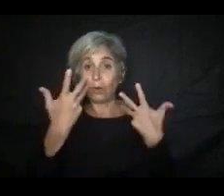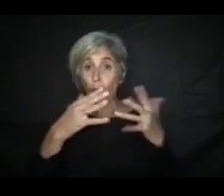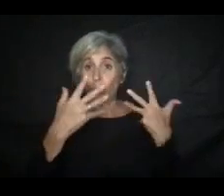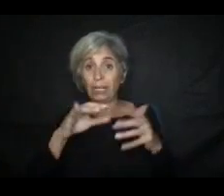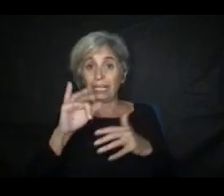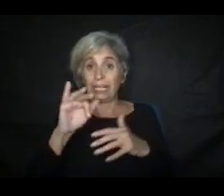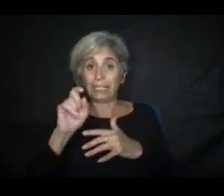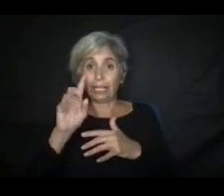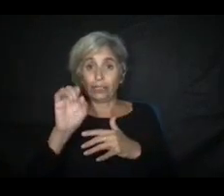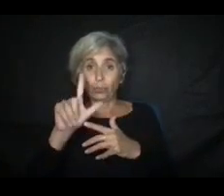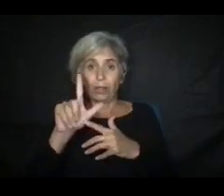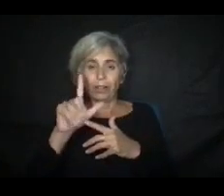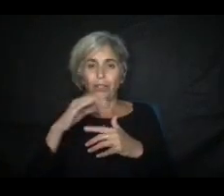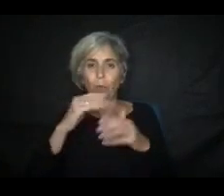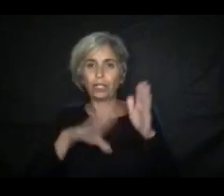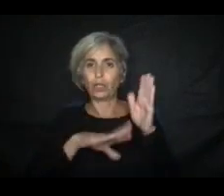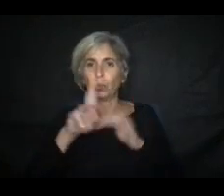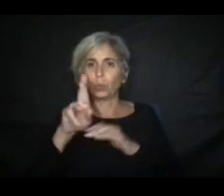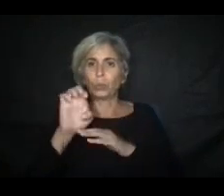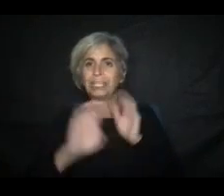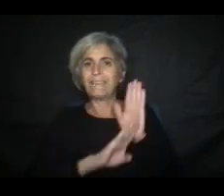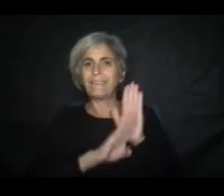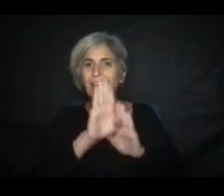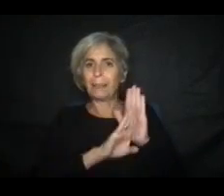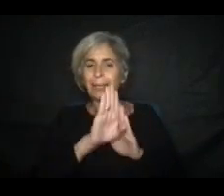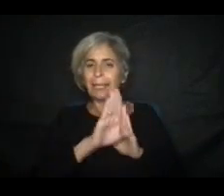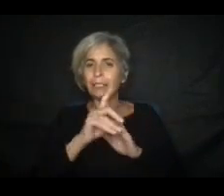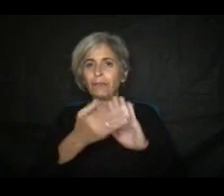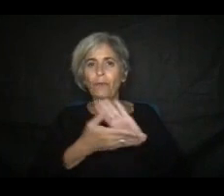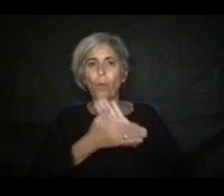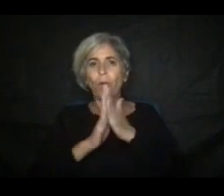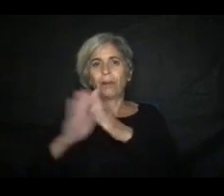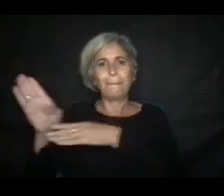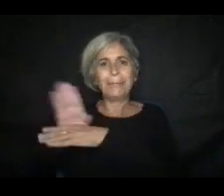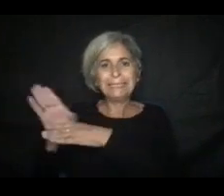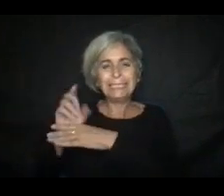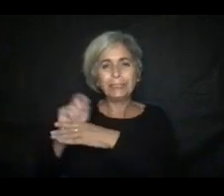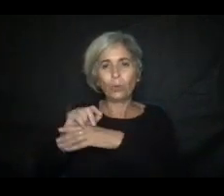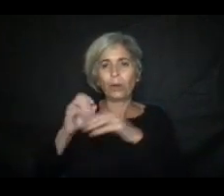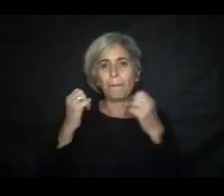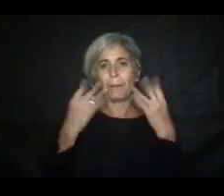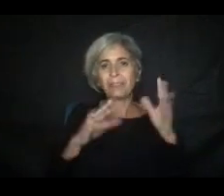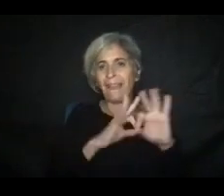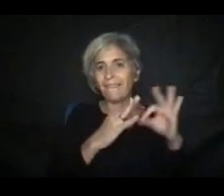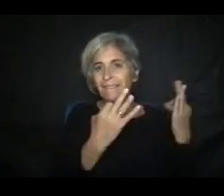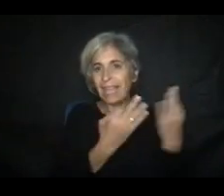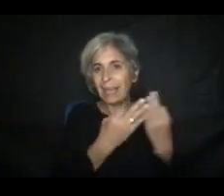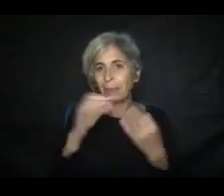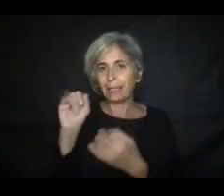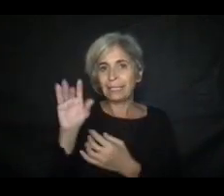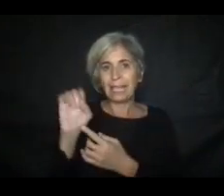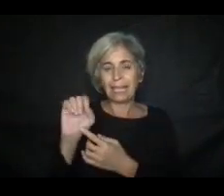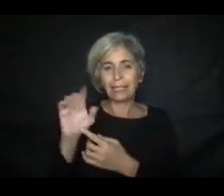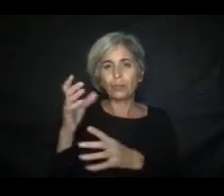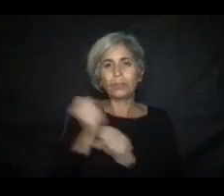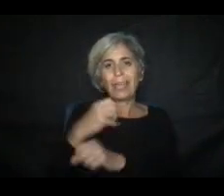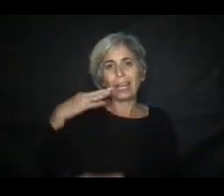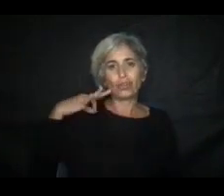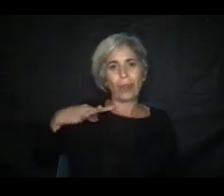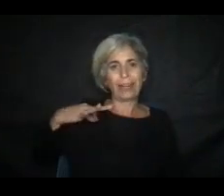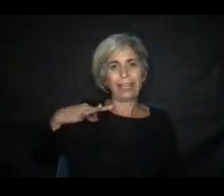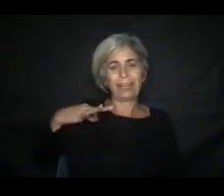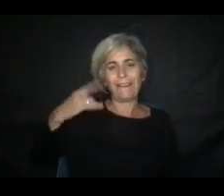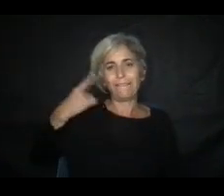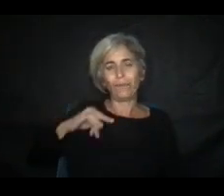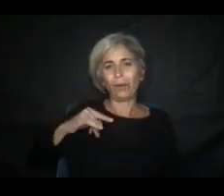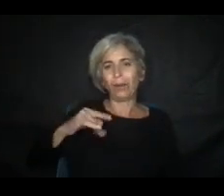to redevelop into a multifamily or a commercial site, you would essentially get a credit for the existing